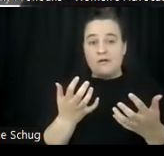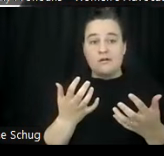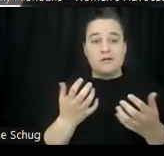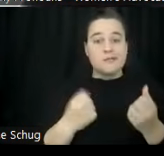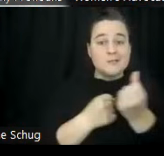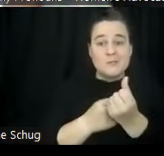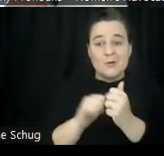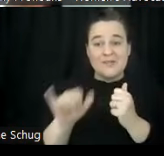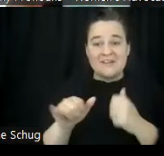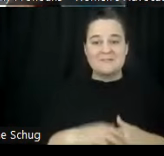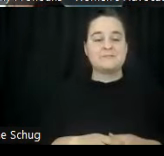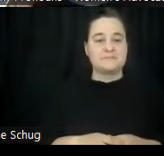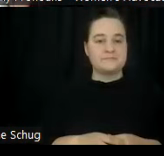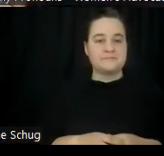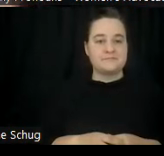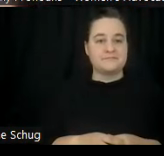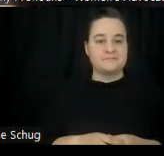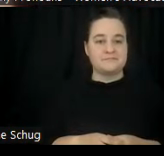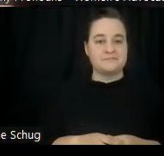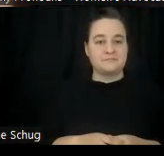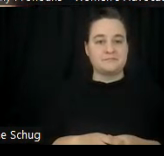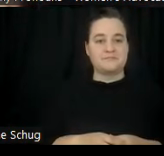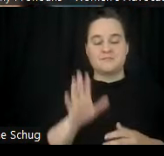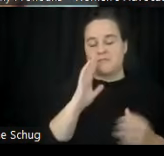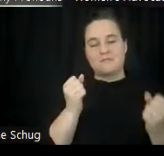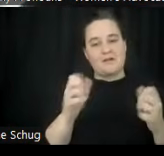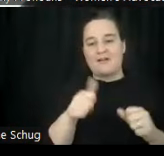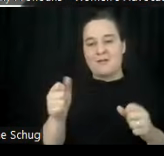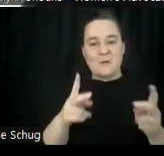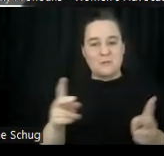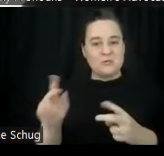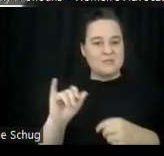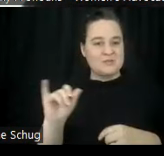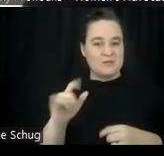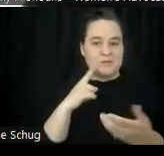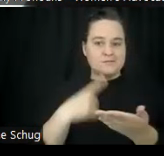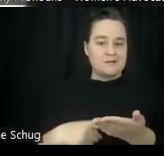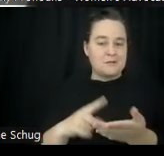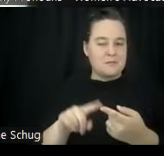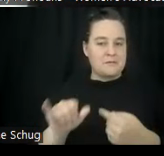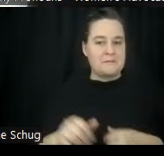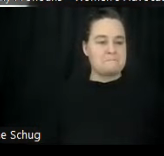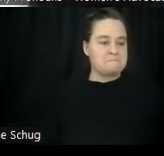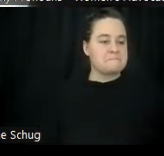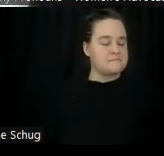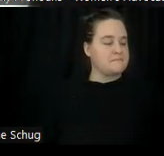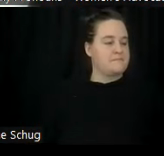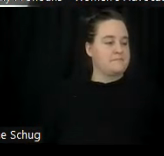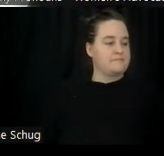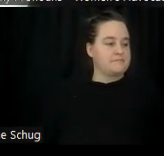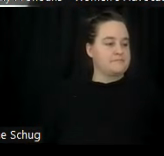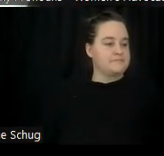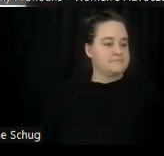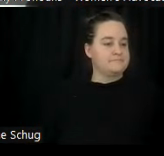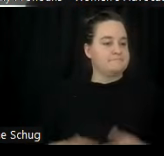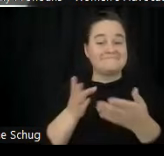with that. But we will have many other opportunities to discuss that further too. All